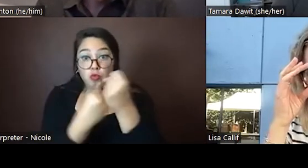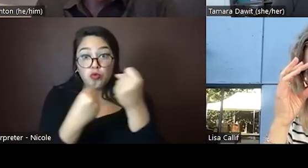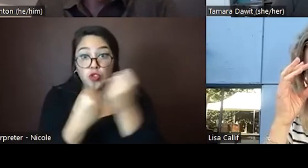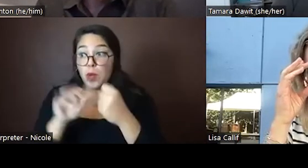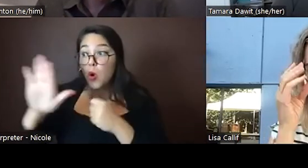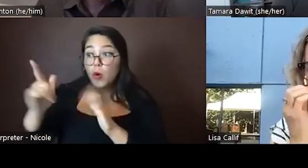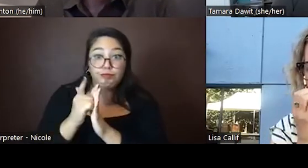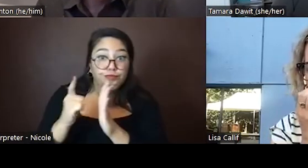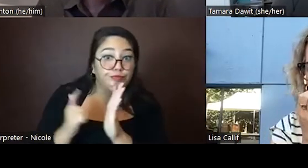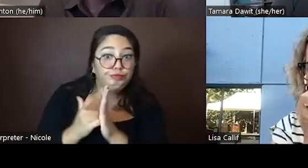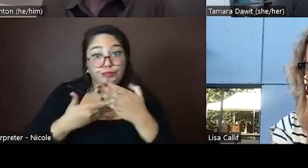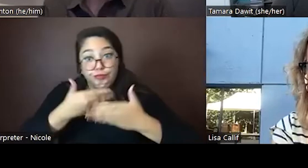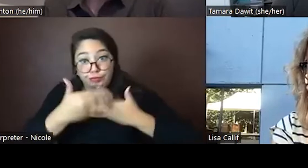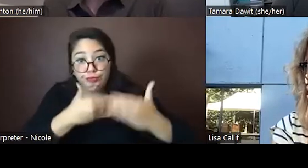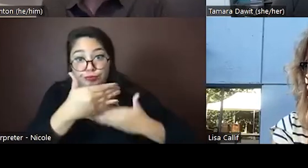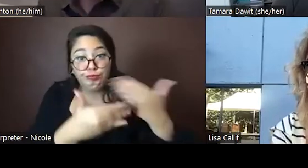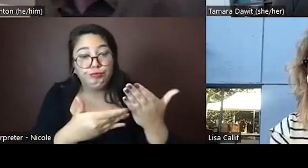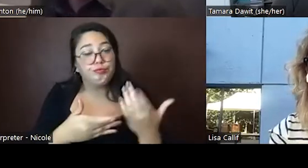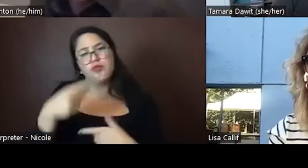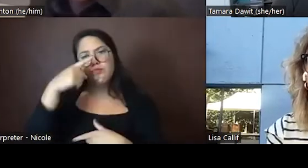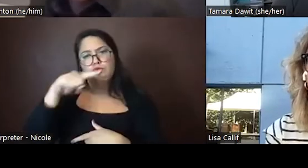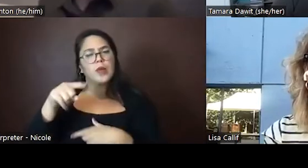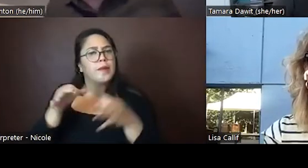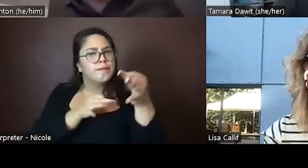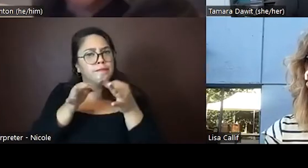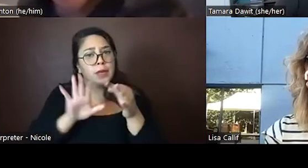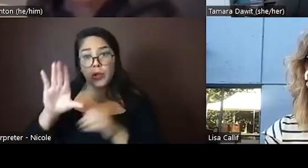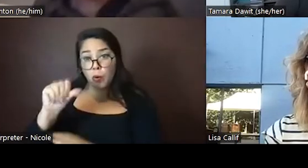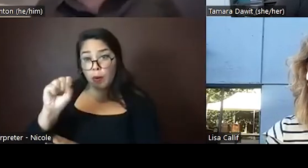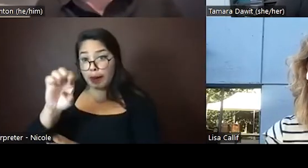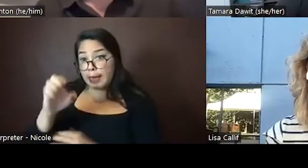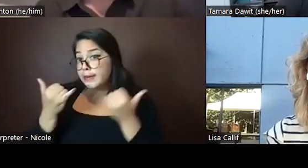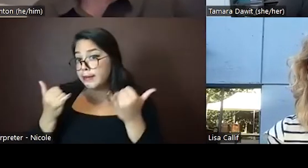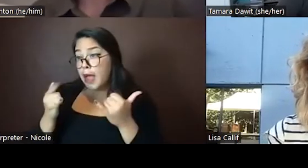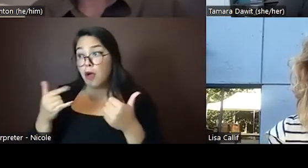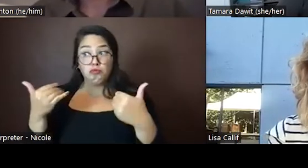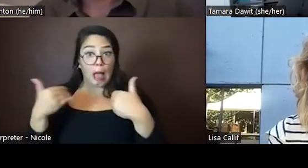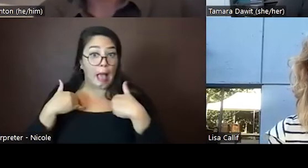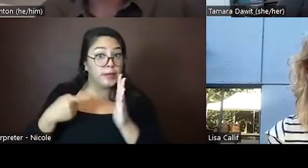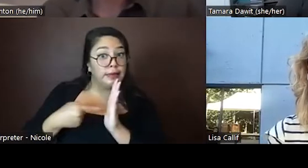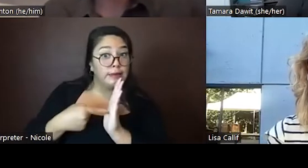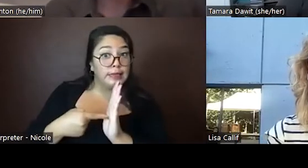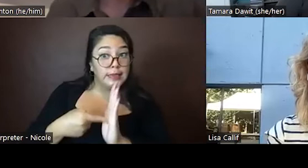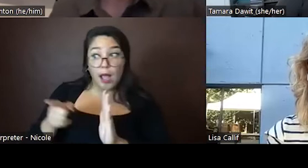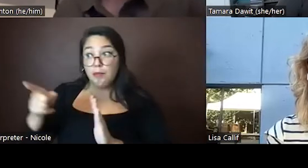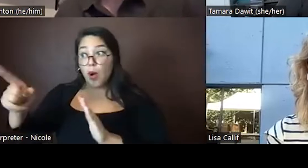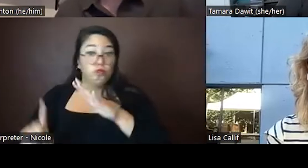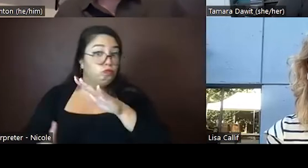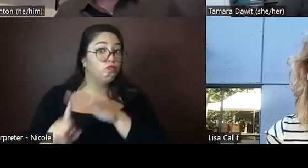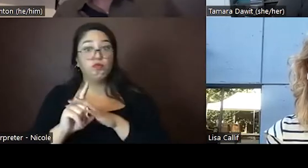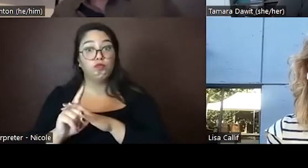say about like the cases that you're dealing with? Do you have any examples for us that you step in as a